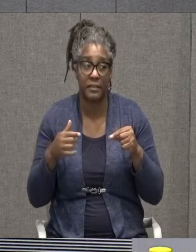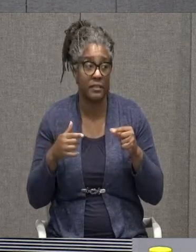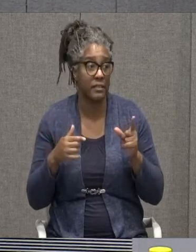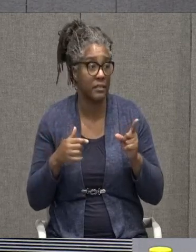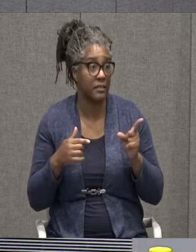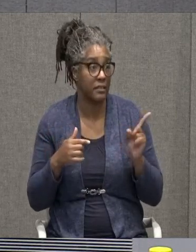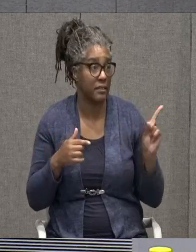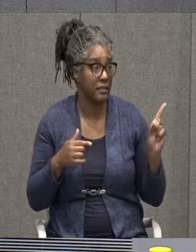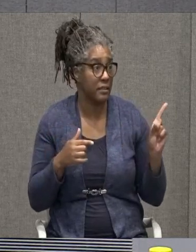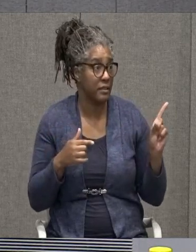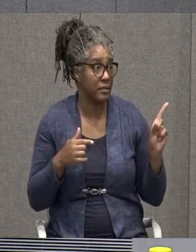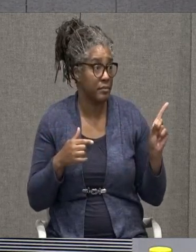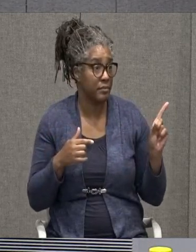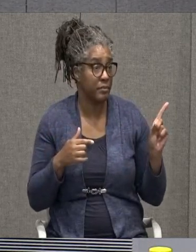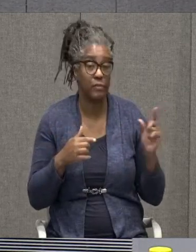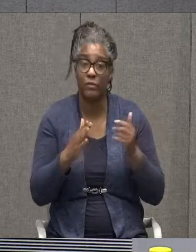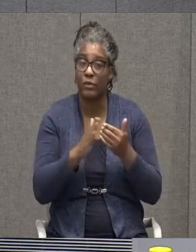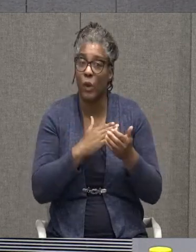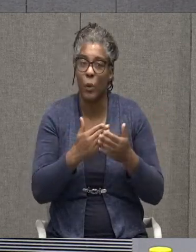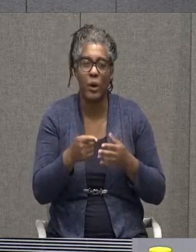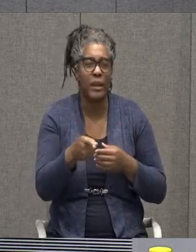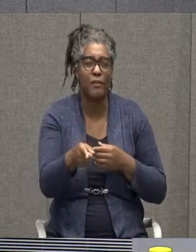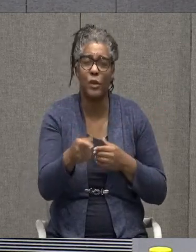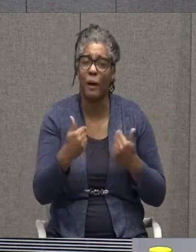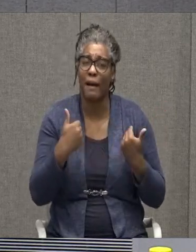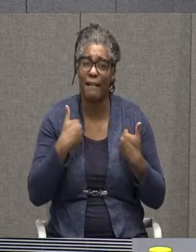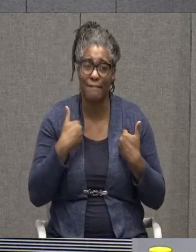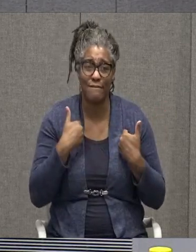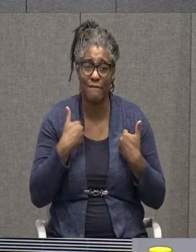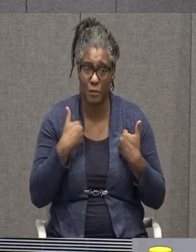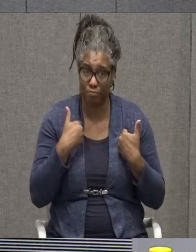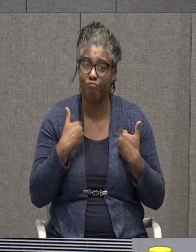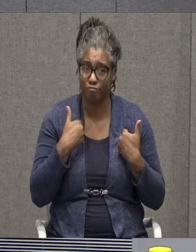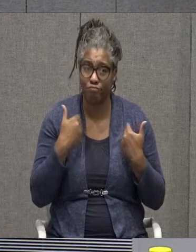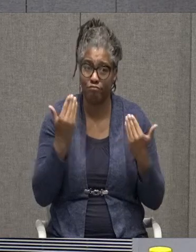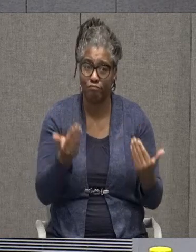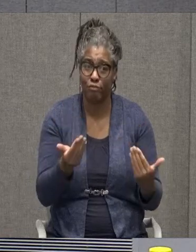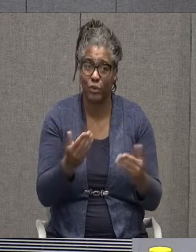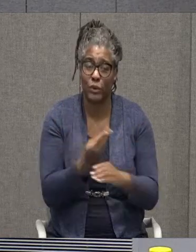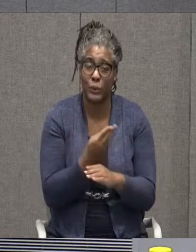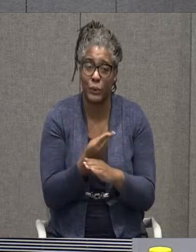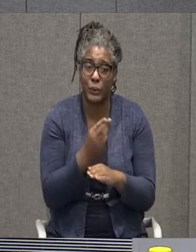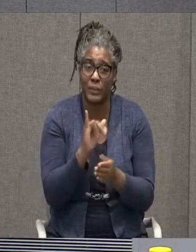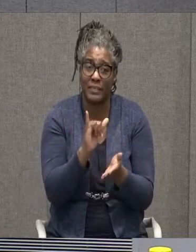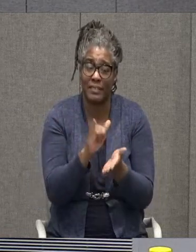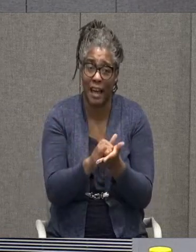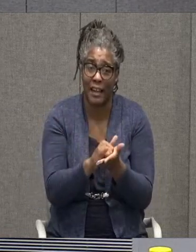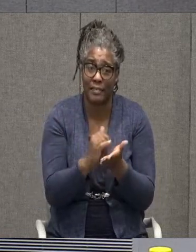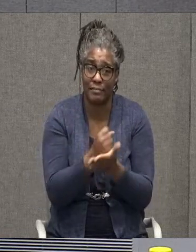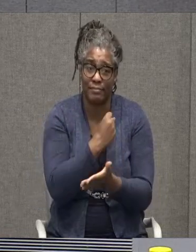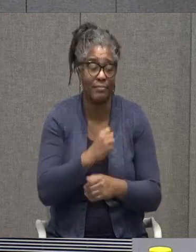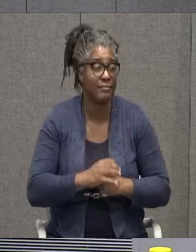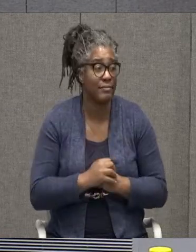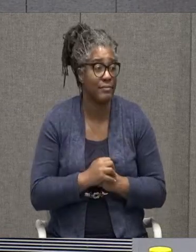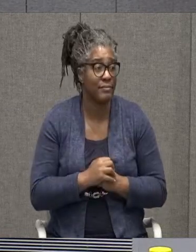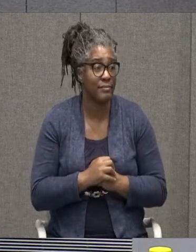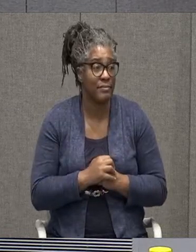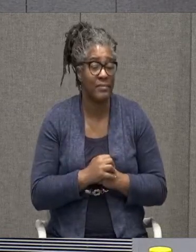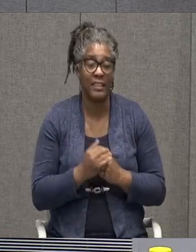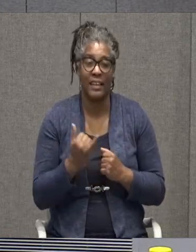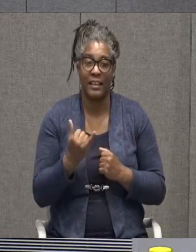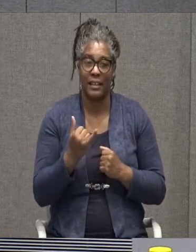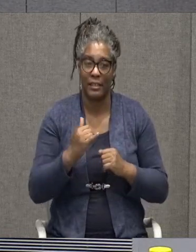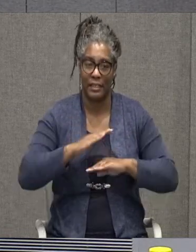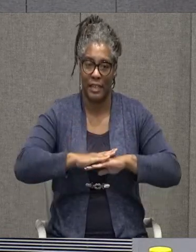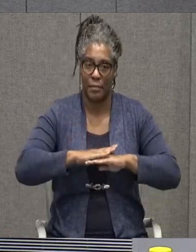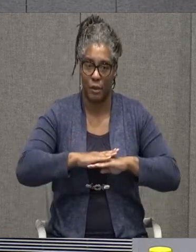right? So whatever you have at home, feel free to use that, all right? So we're gonna scoot the table just out, just so we have